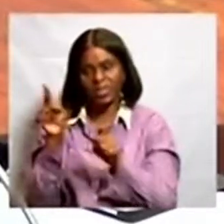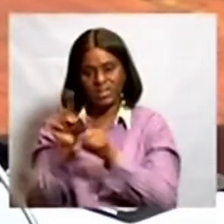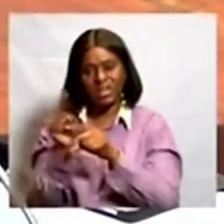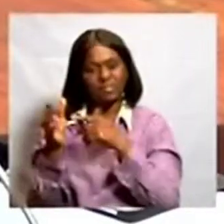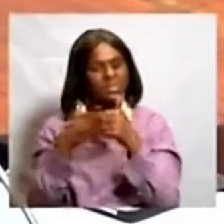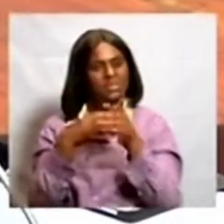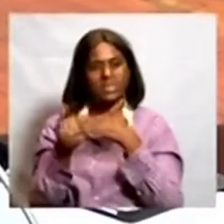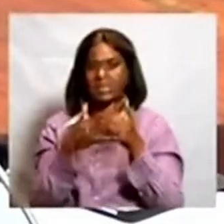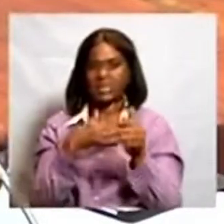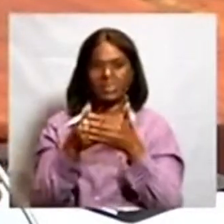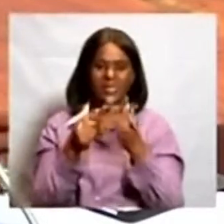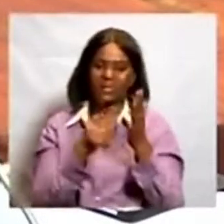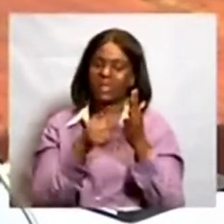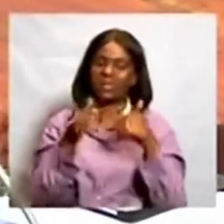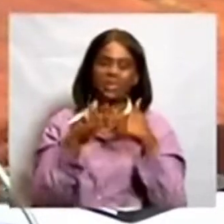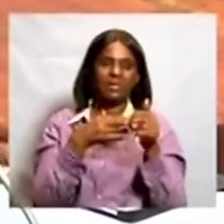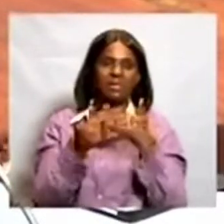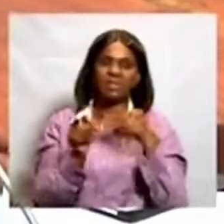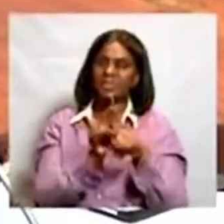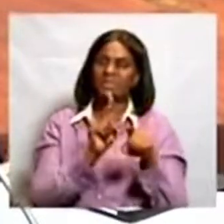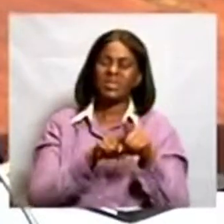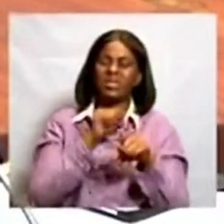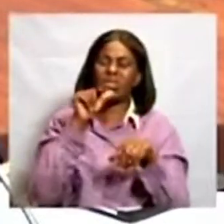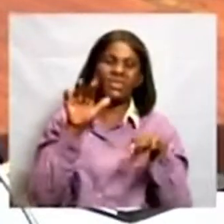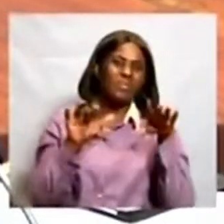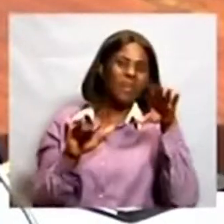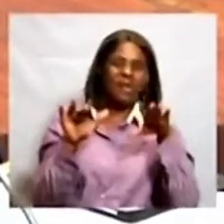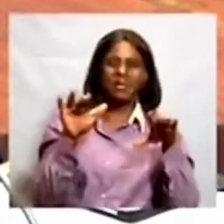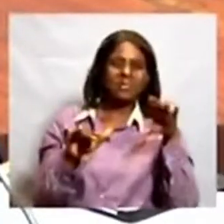simple and not well balanced also.